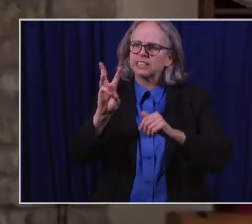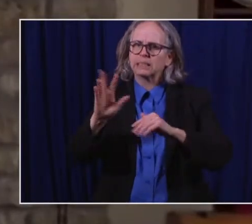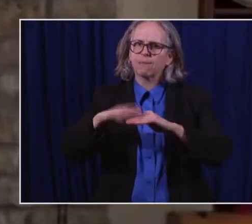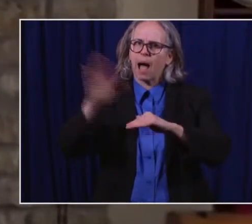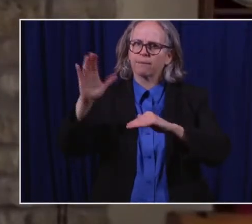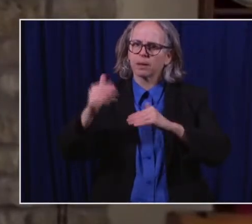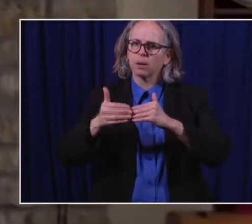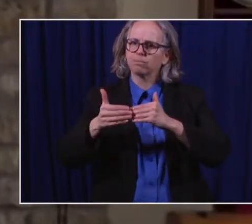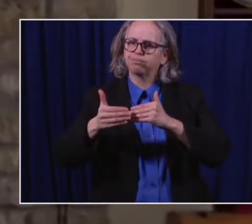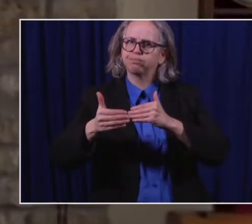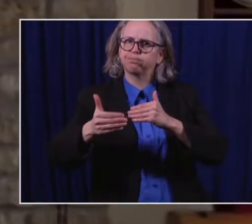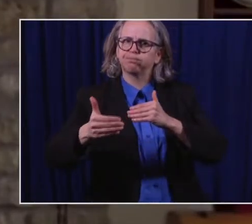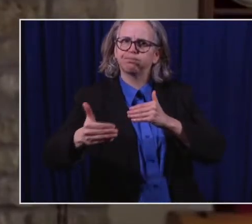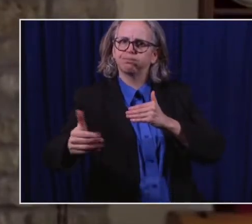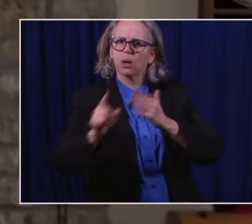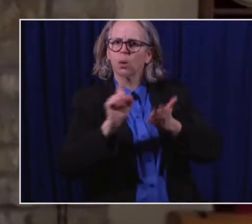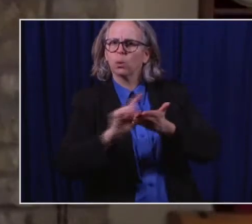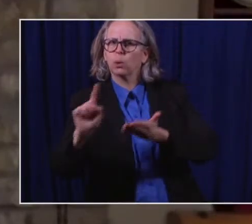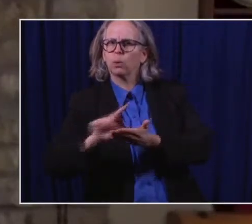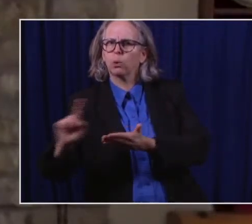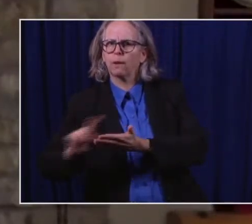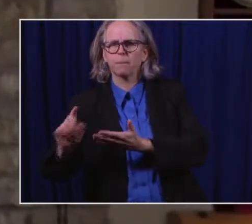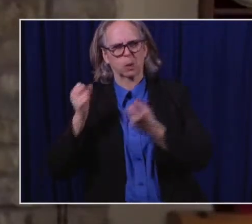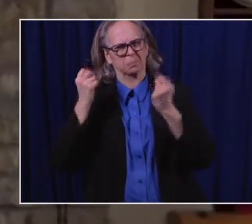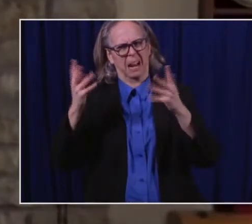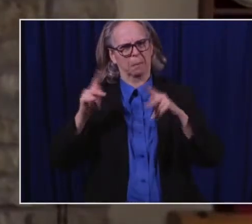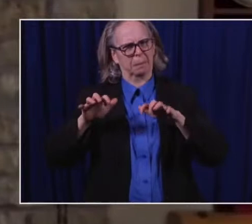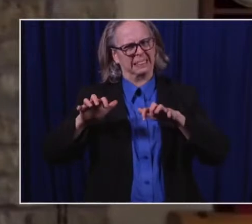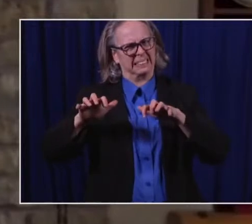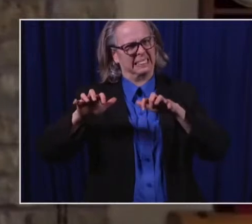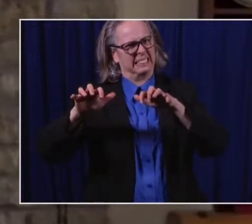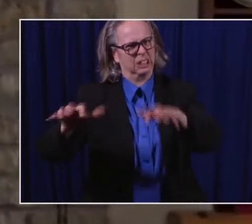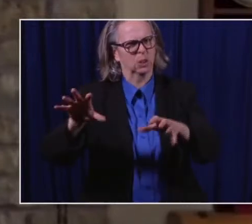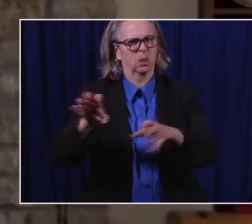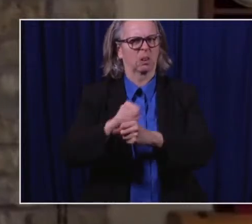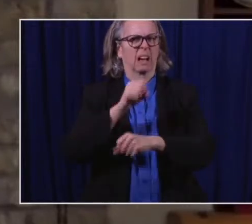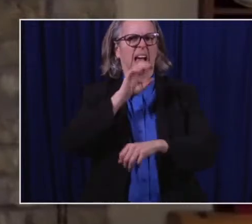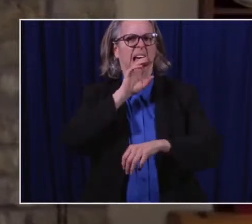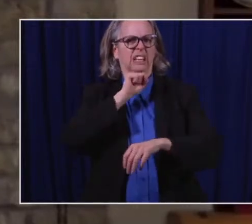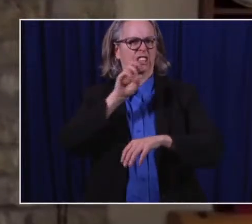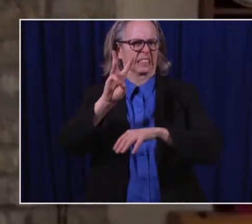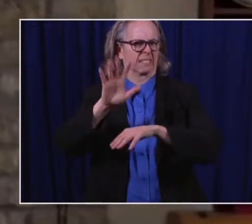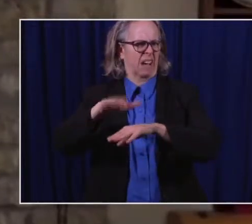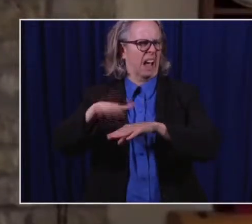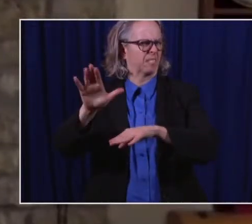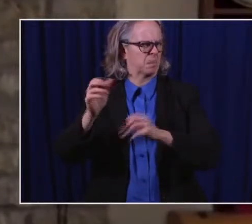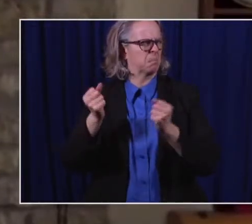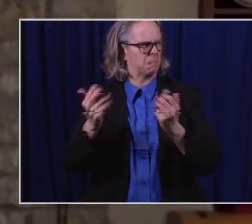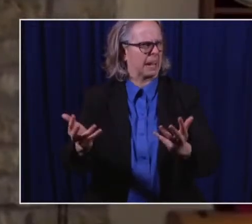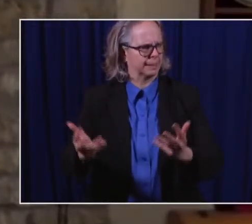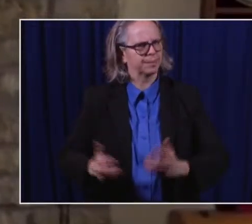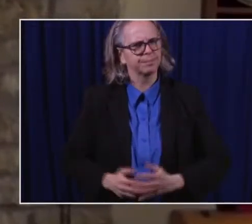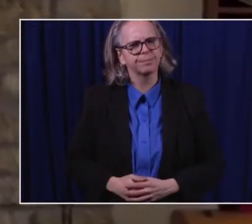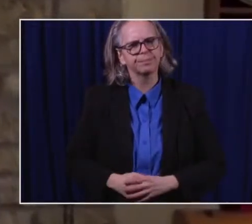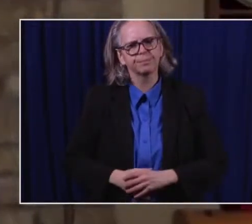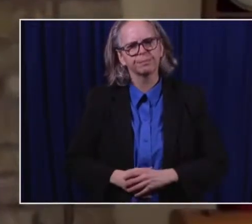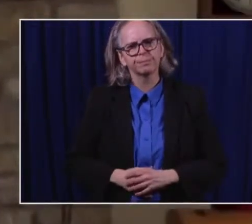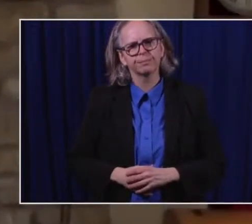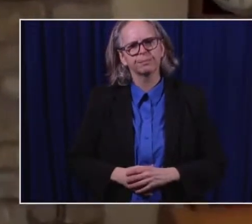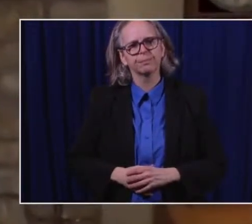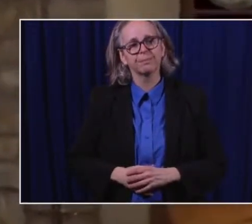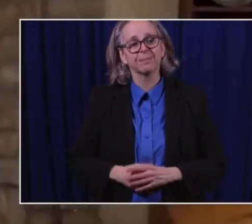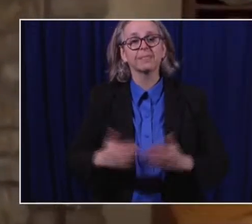Let me talk now about schools and maybe kind of give you an update on where we are. This is the most